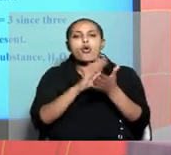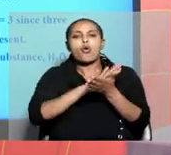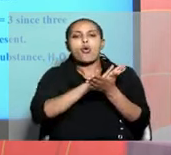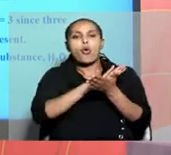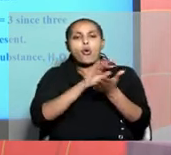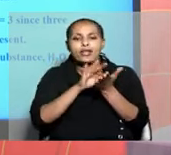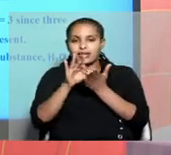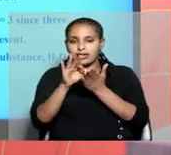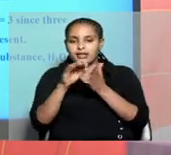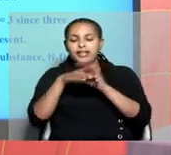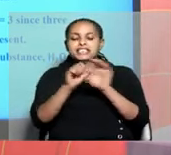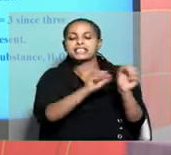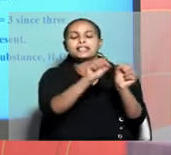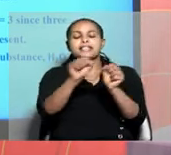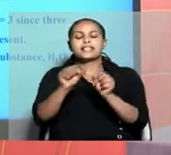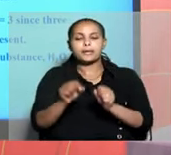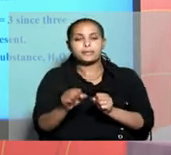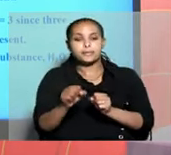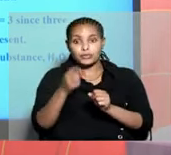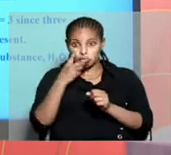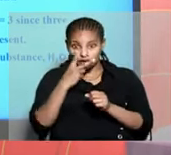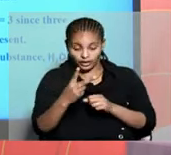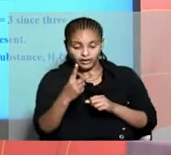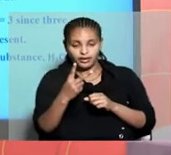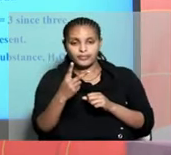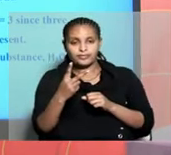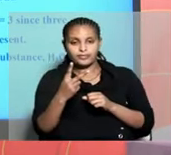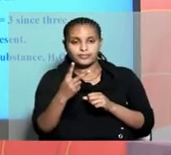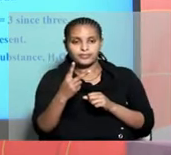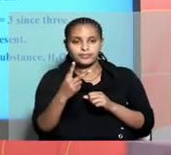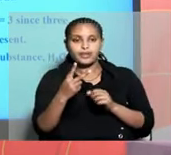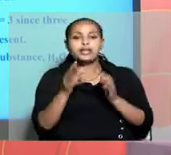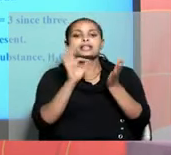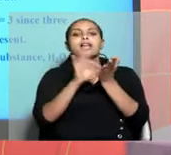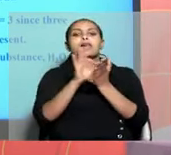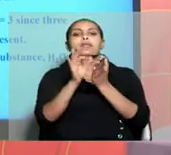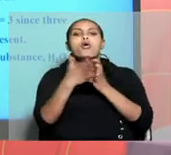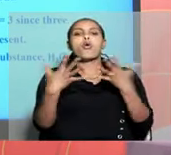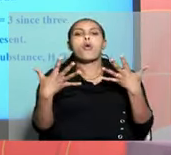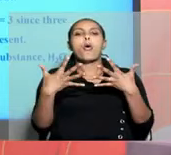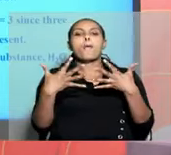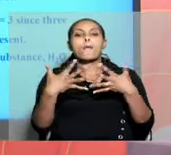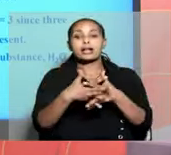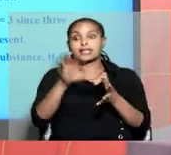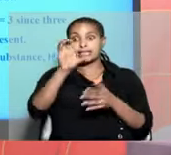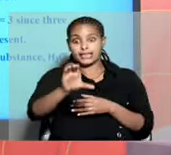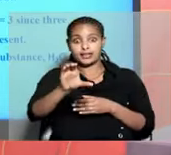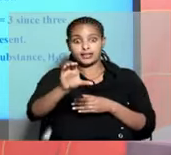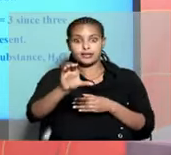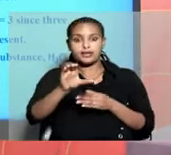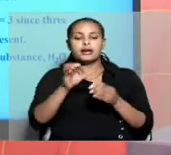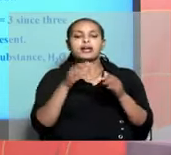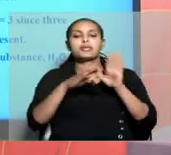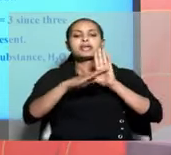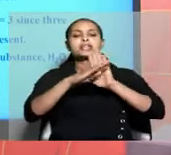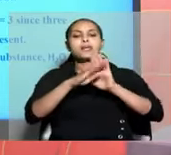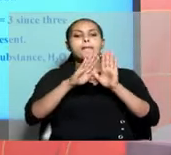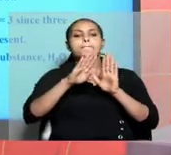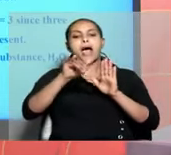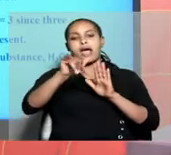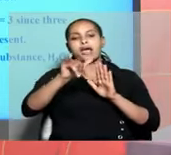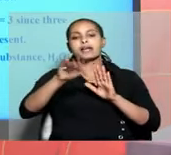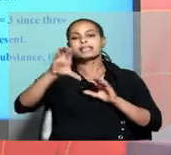in the system. You see? The number of components in a system is represented